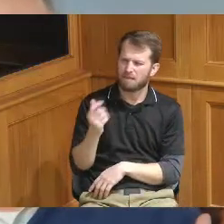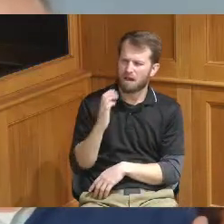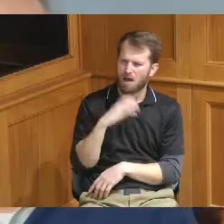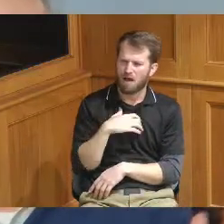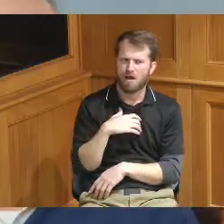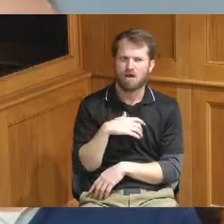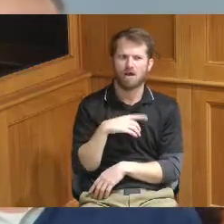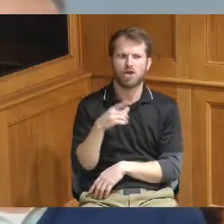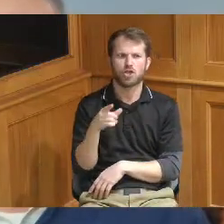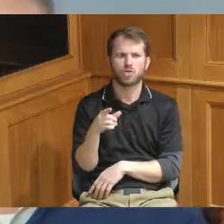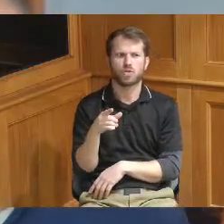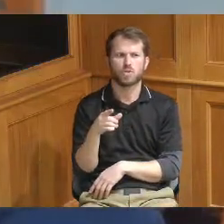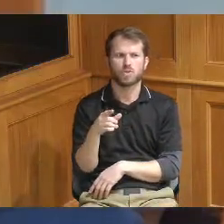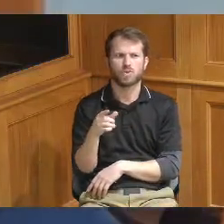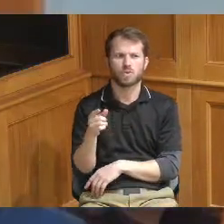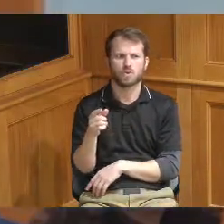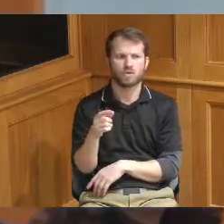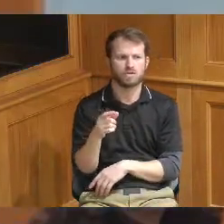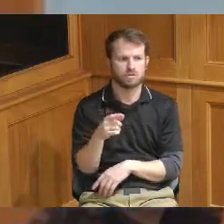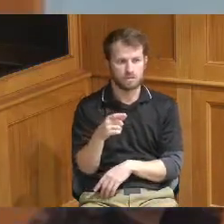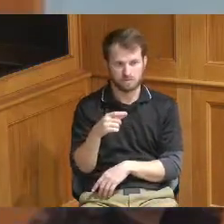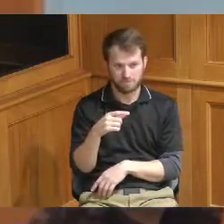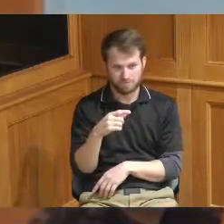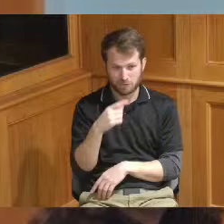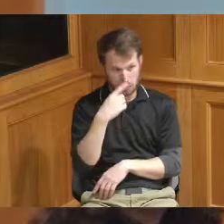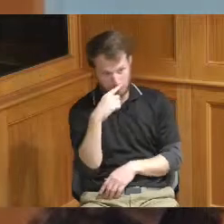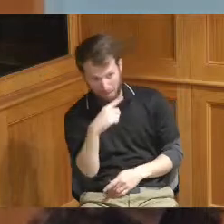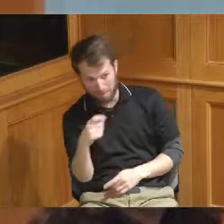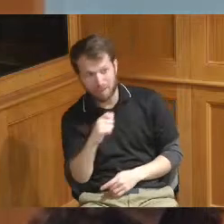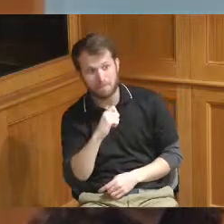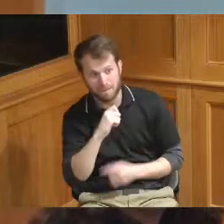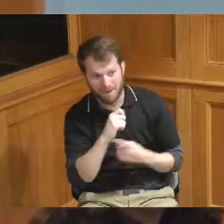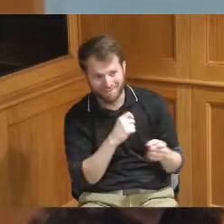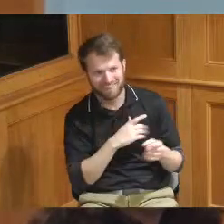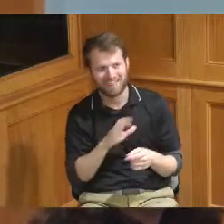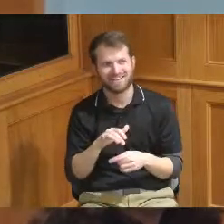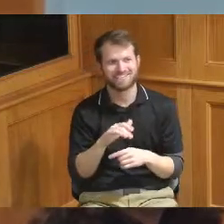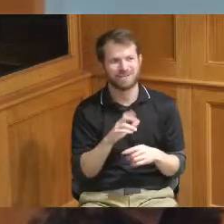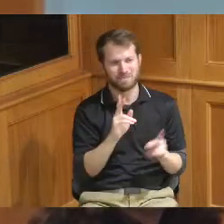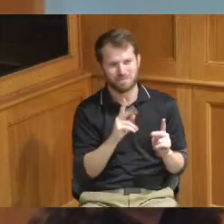pull into an office. Can you come over to the, I'm sorry, people are I'm trying to watching. share the